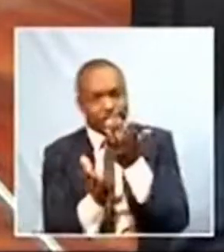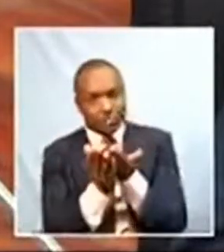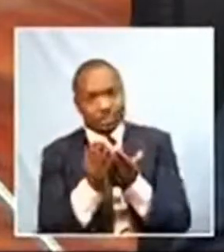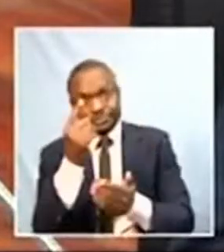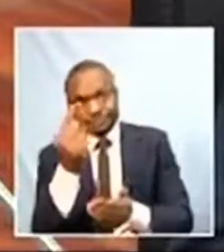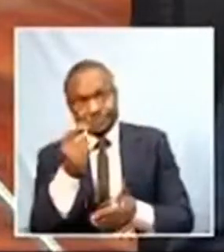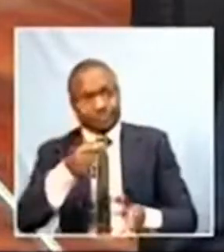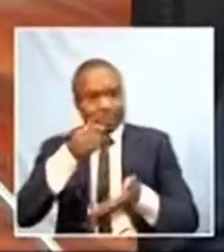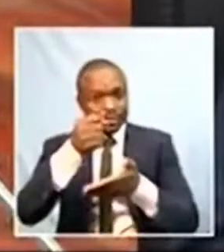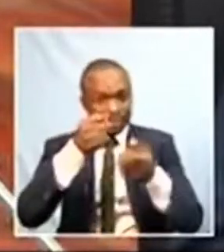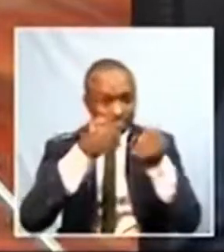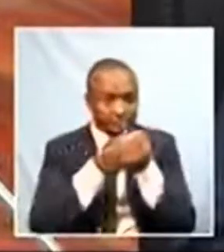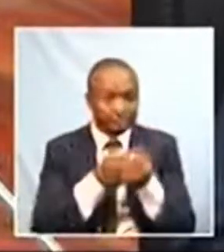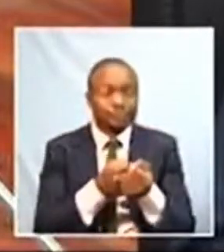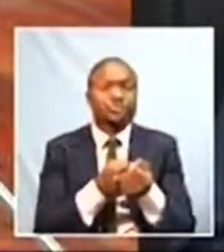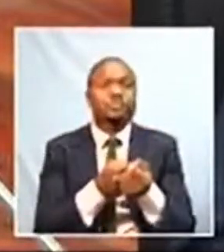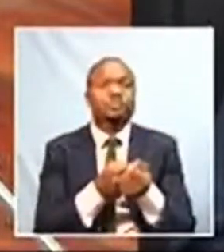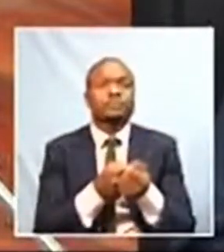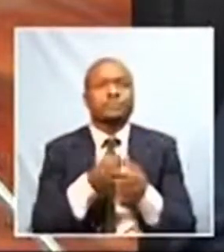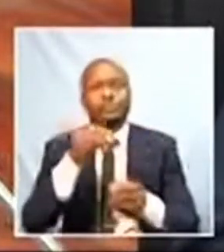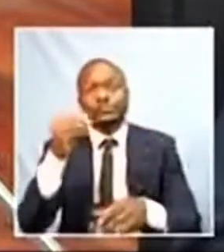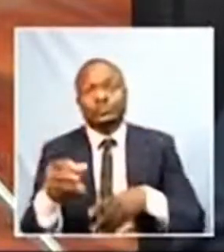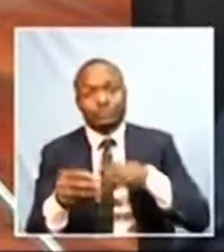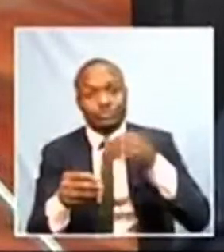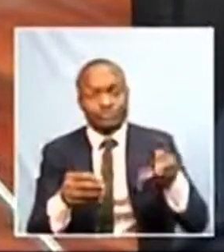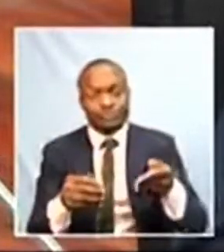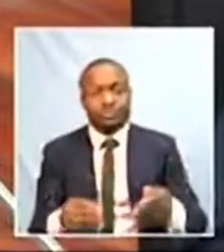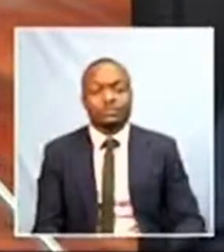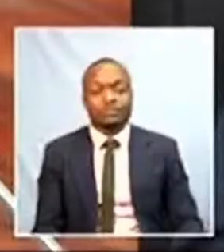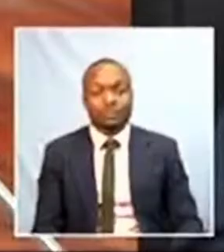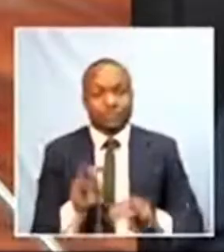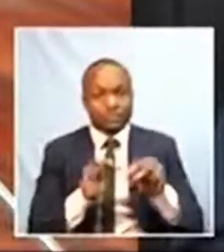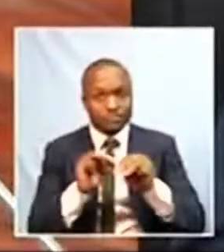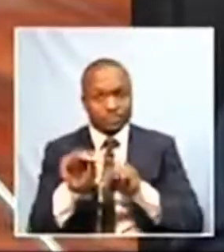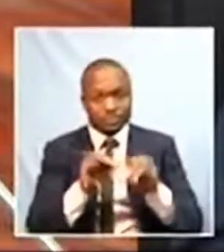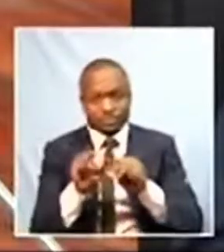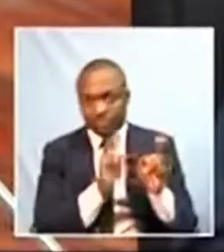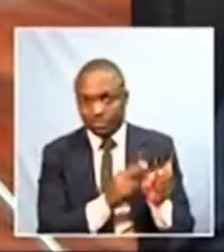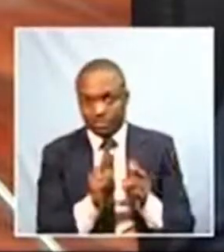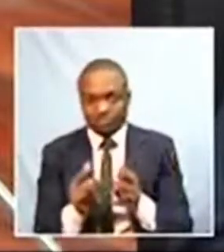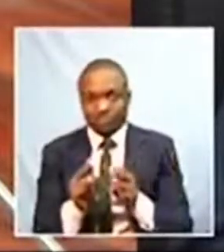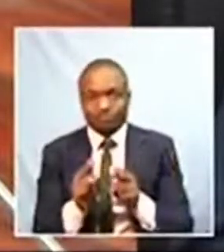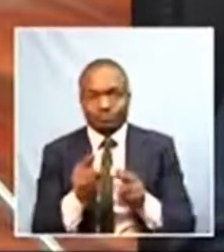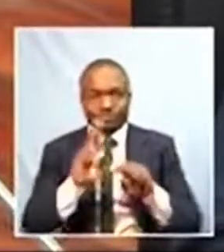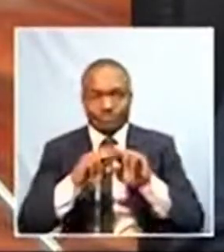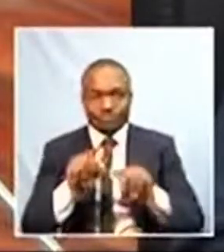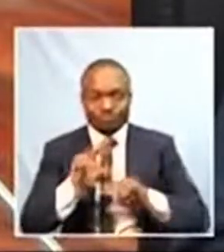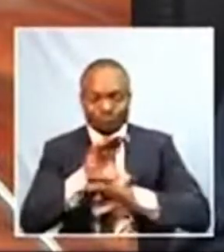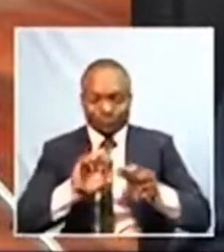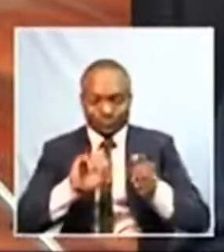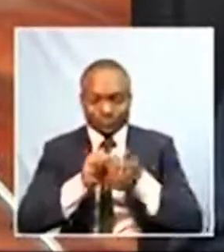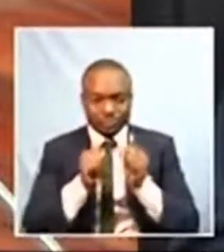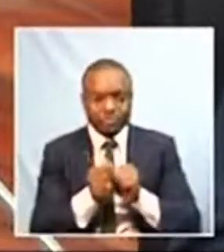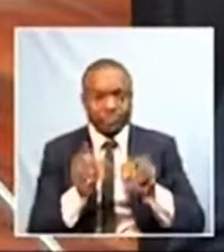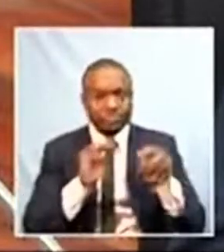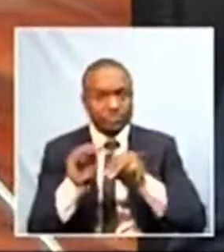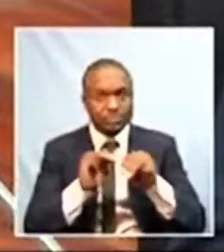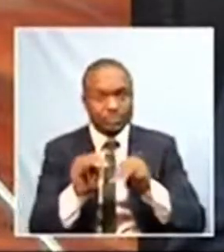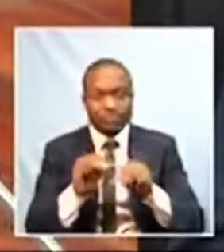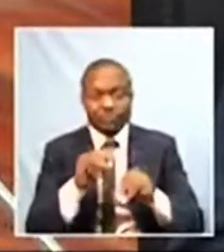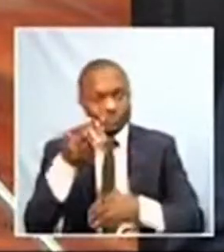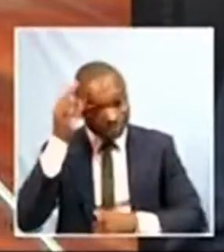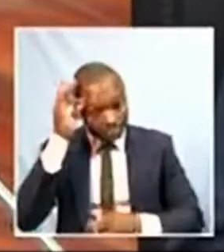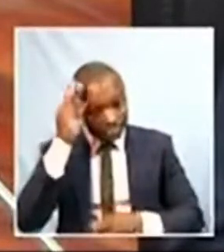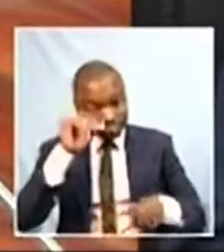1, budget funding and expenditure. Management response. Chair, cause of query. Management has noted